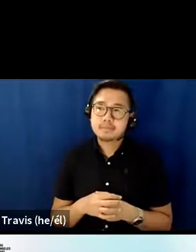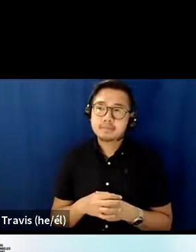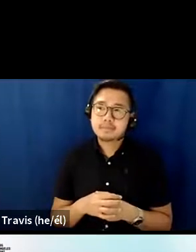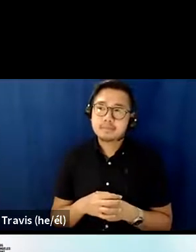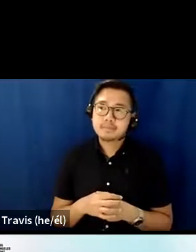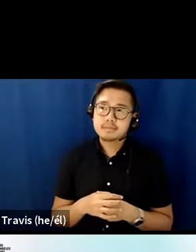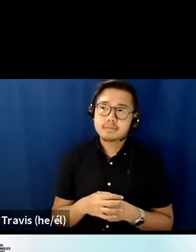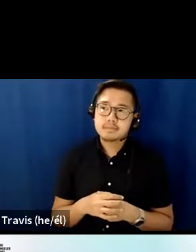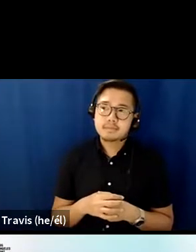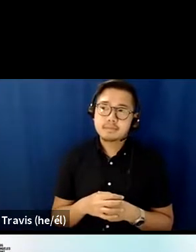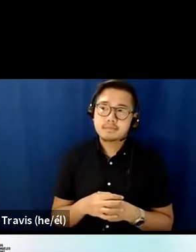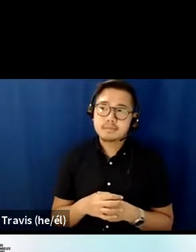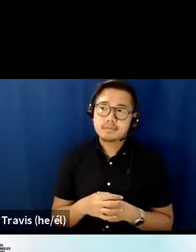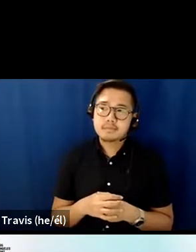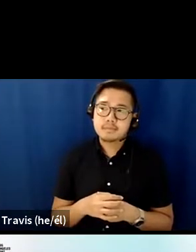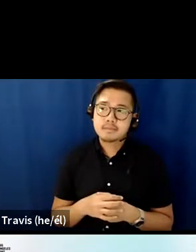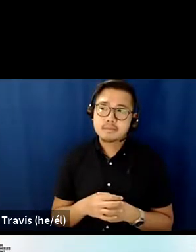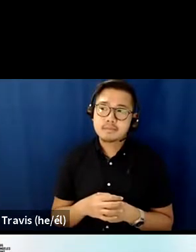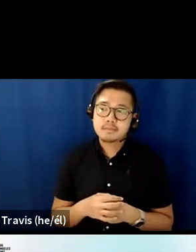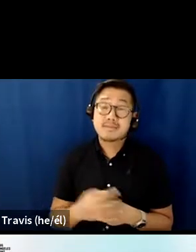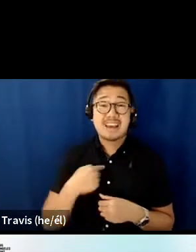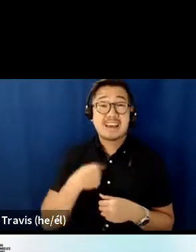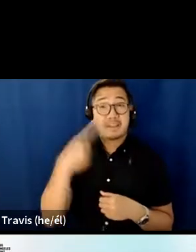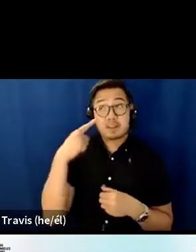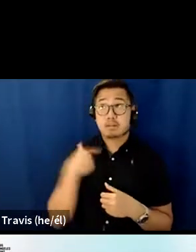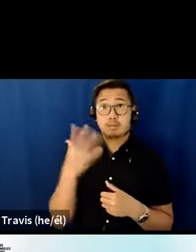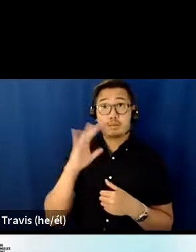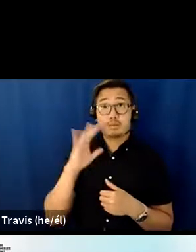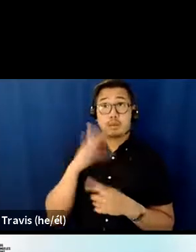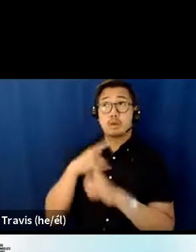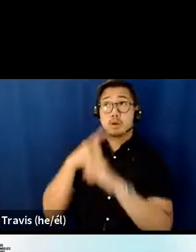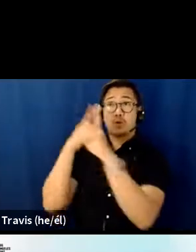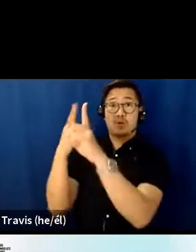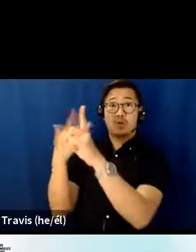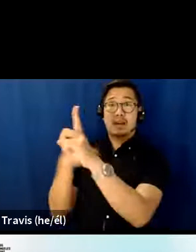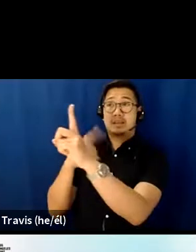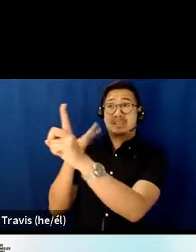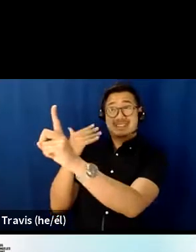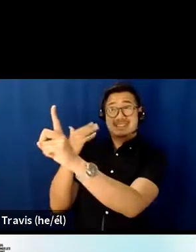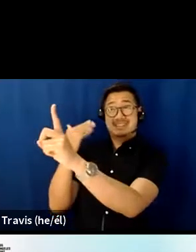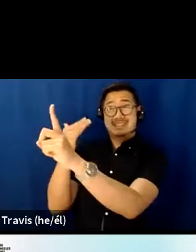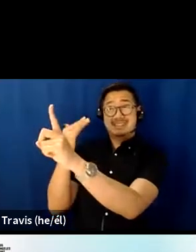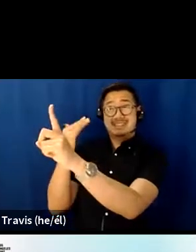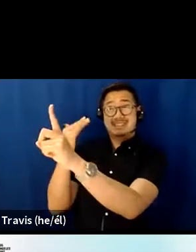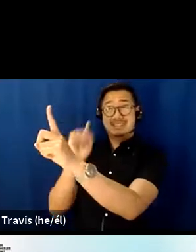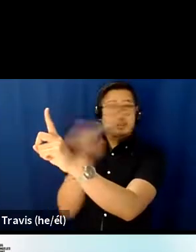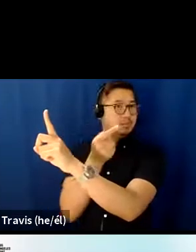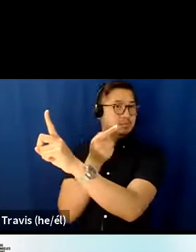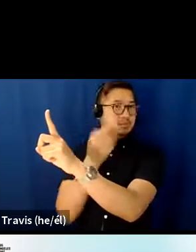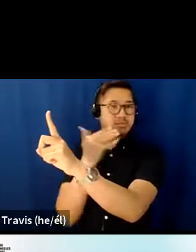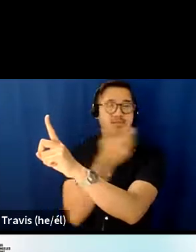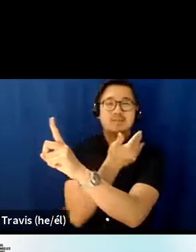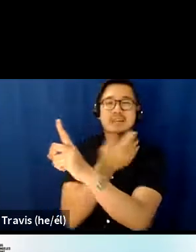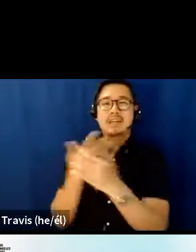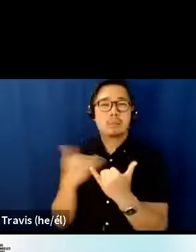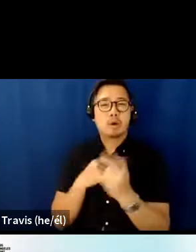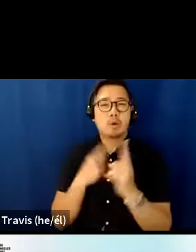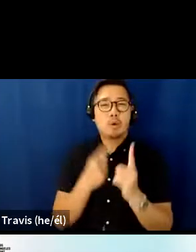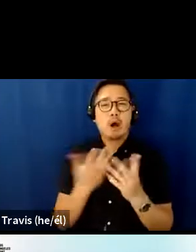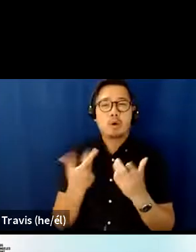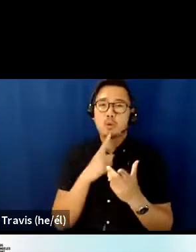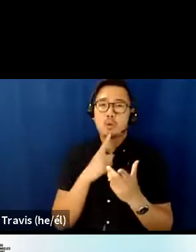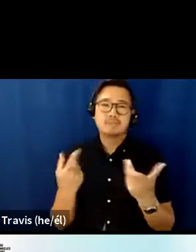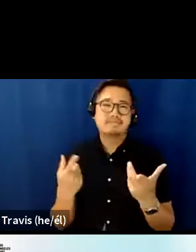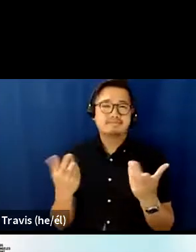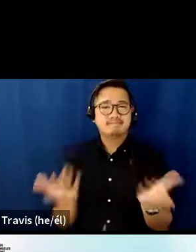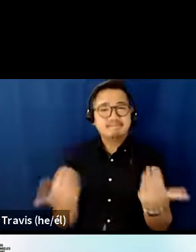I think my trajectory has really shifted, thinking that I want to open the door for Black trans folks to